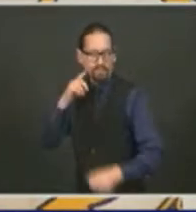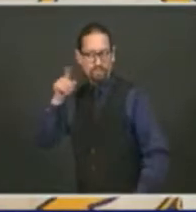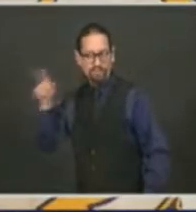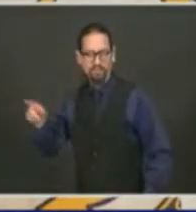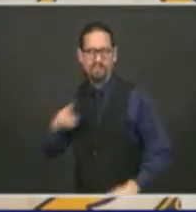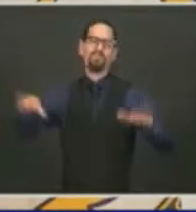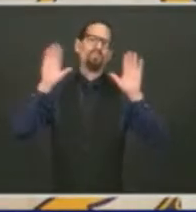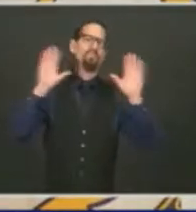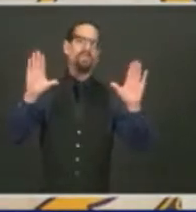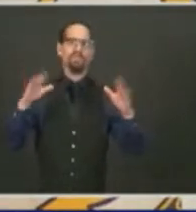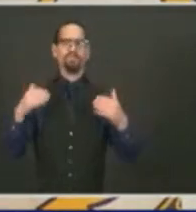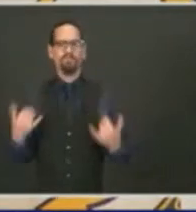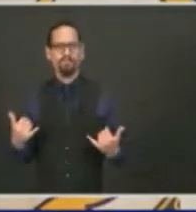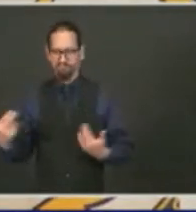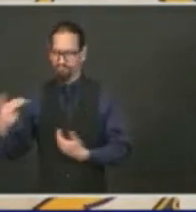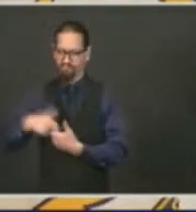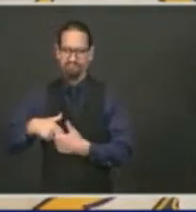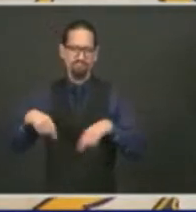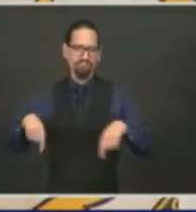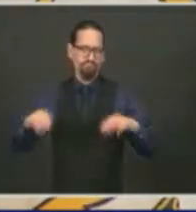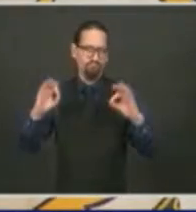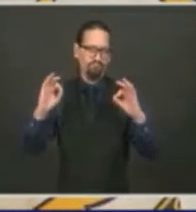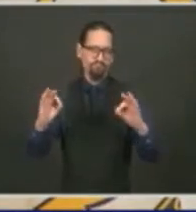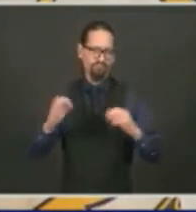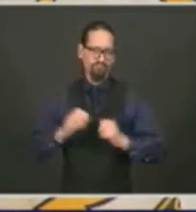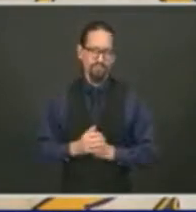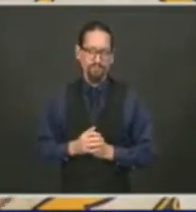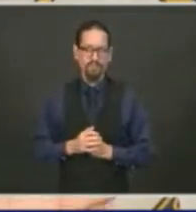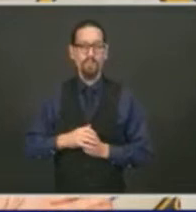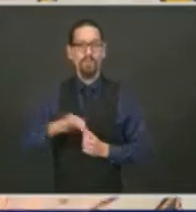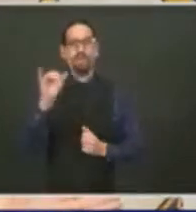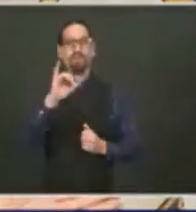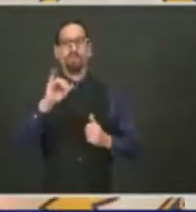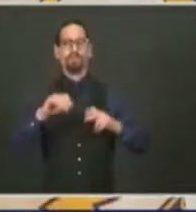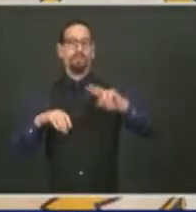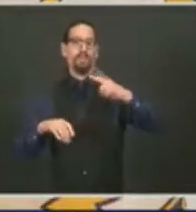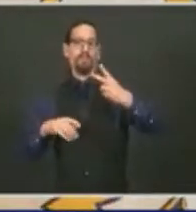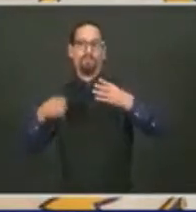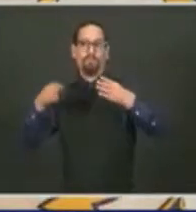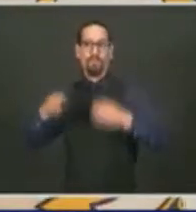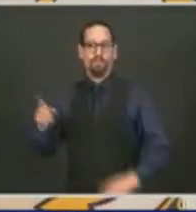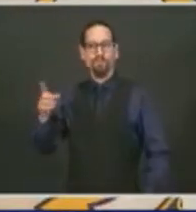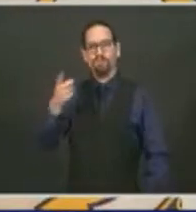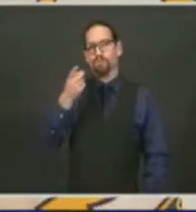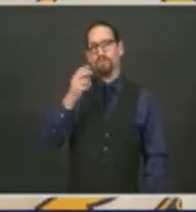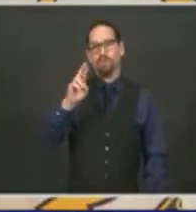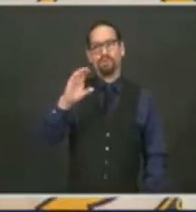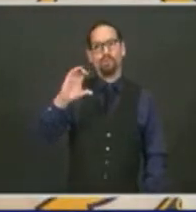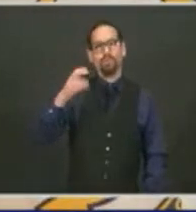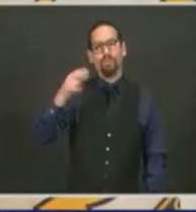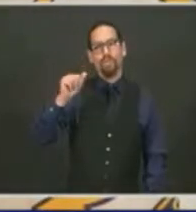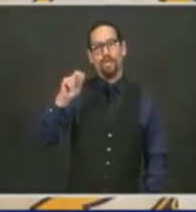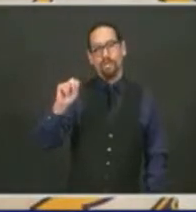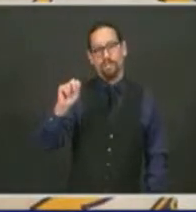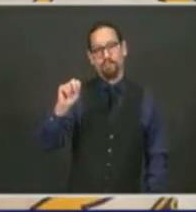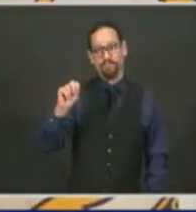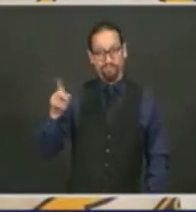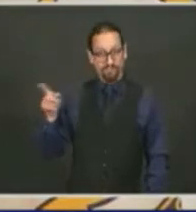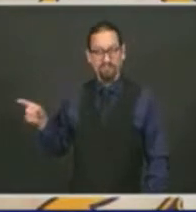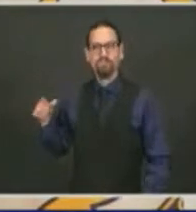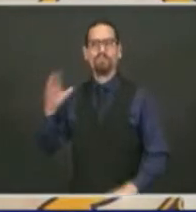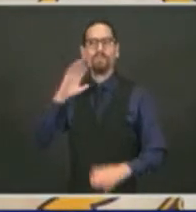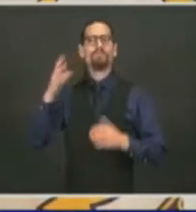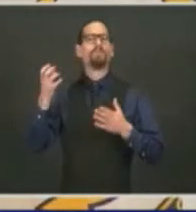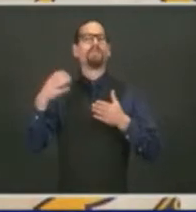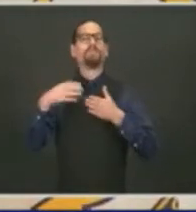us today. And I'm also joined again this afternoon by Dr. Chan, who is taking the lead on our